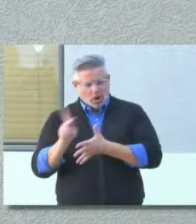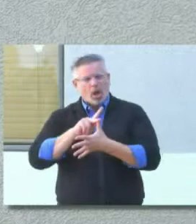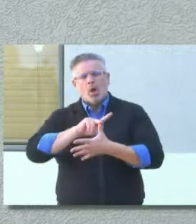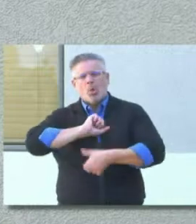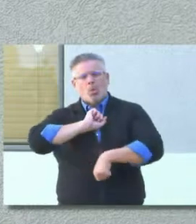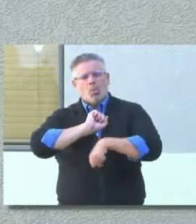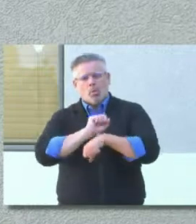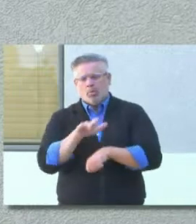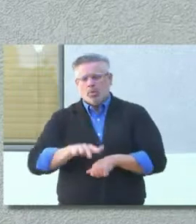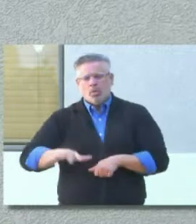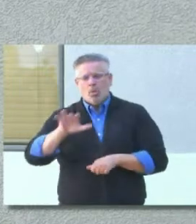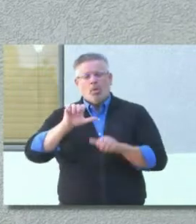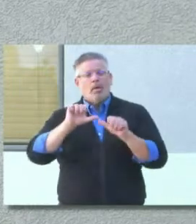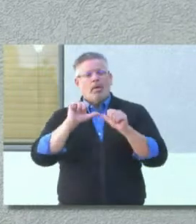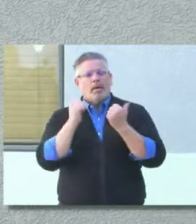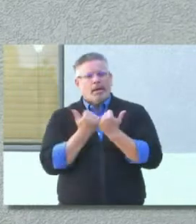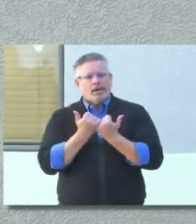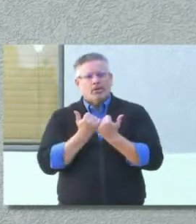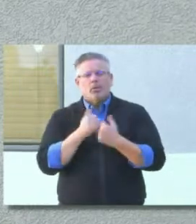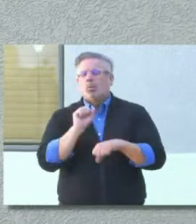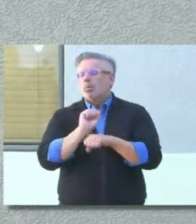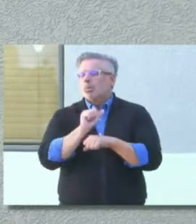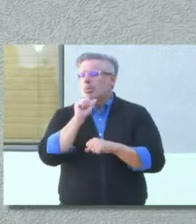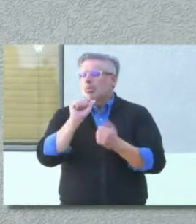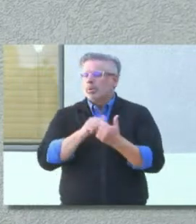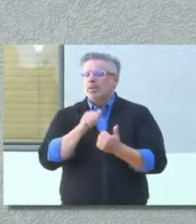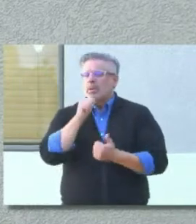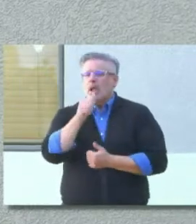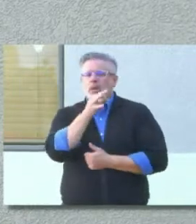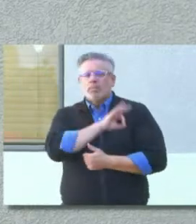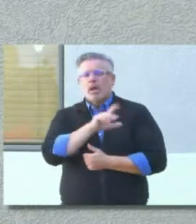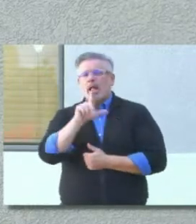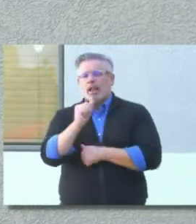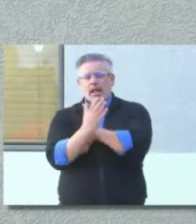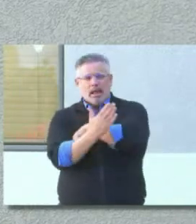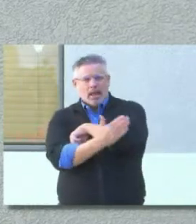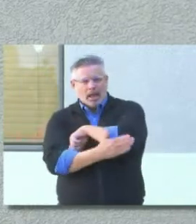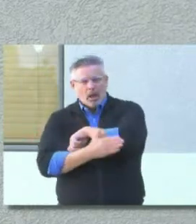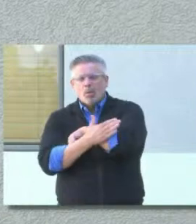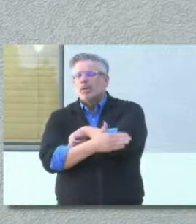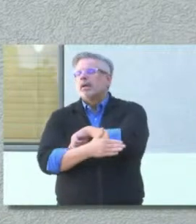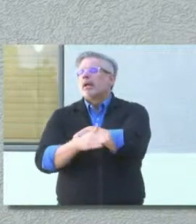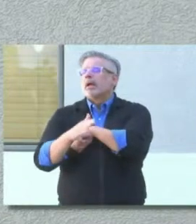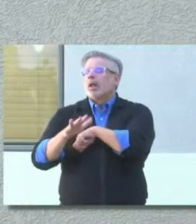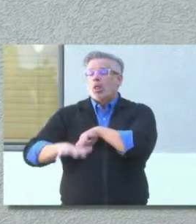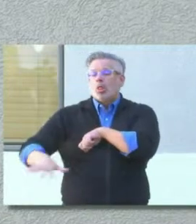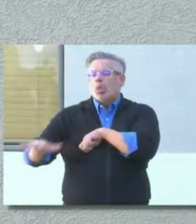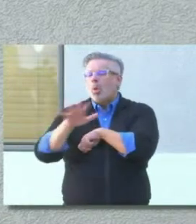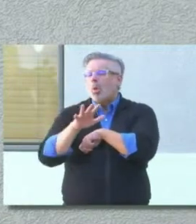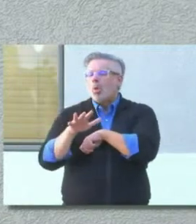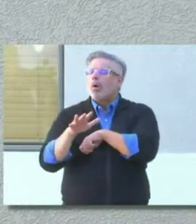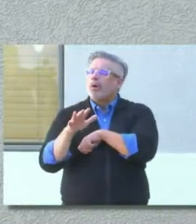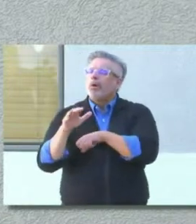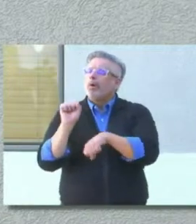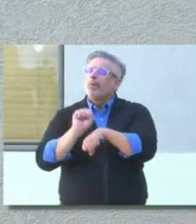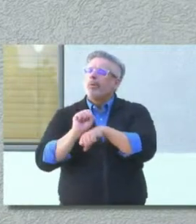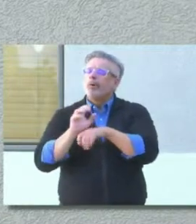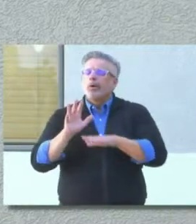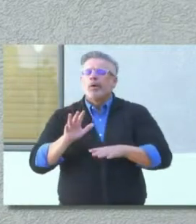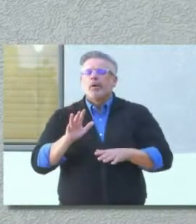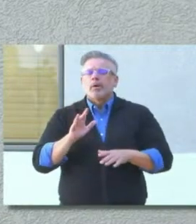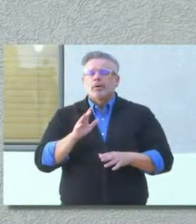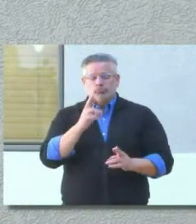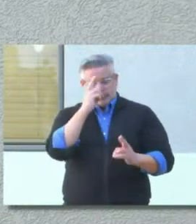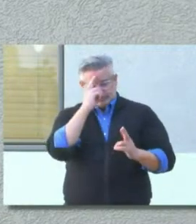with local agencies. They worked with nonprofits. They worked with LA County. They worked with local officials. They did the right thing. They gave dignity